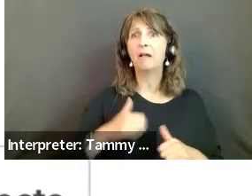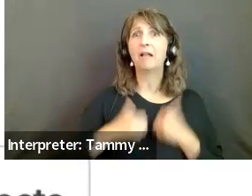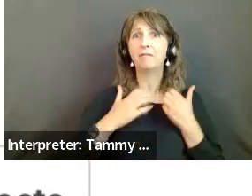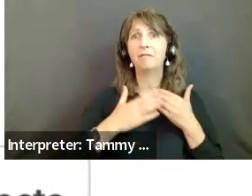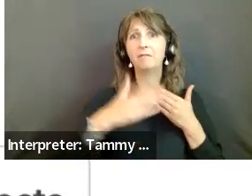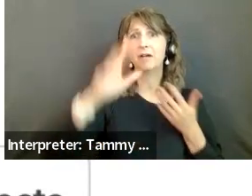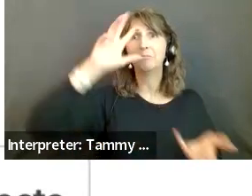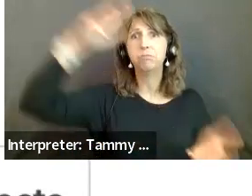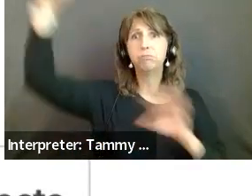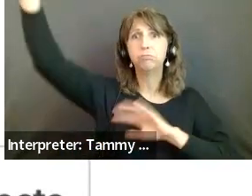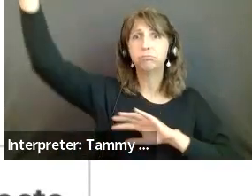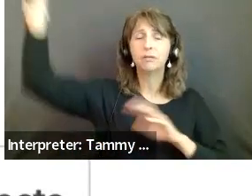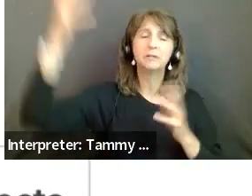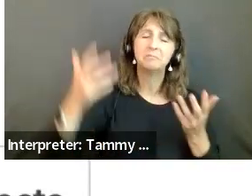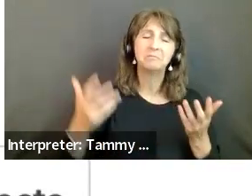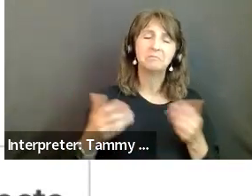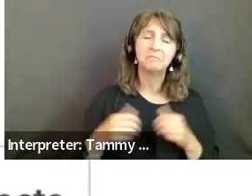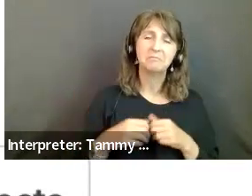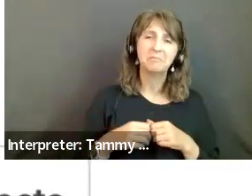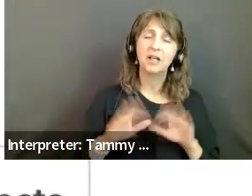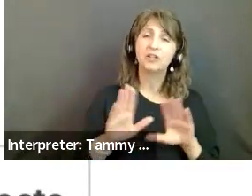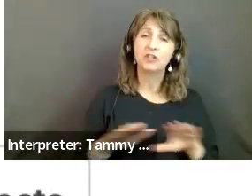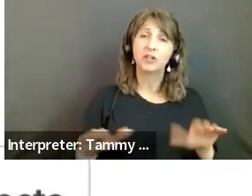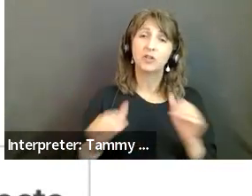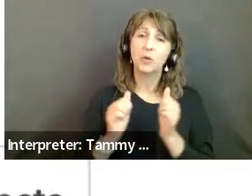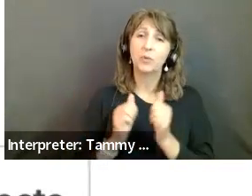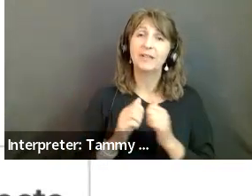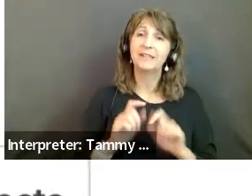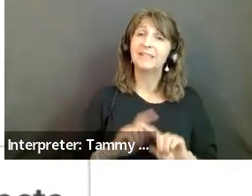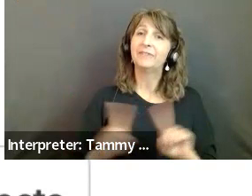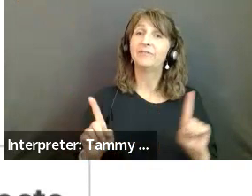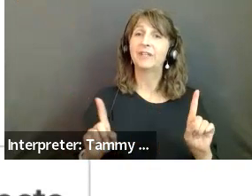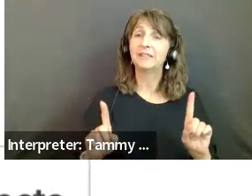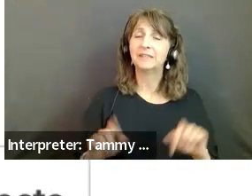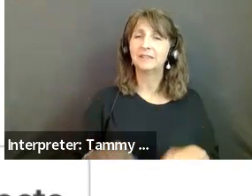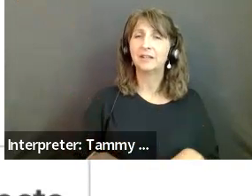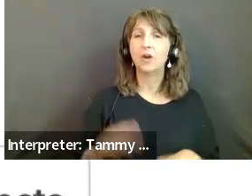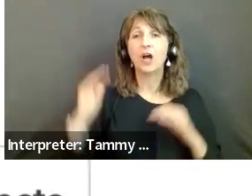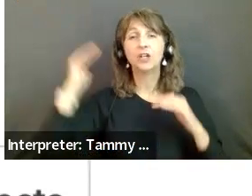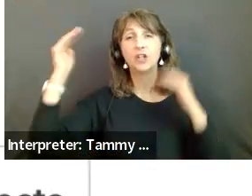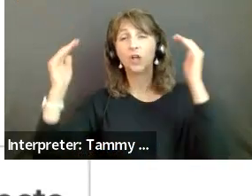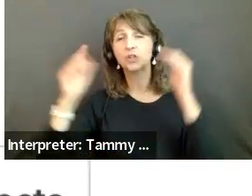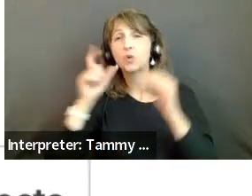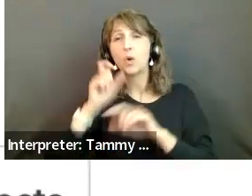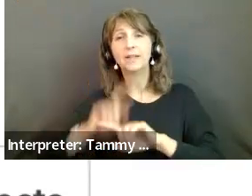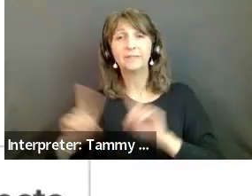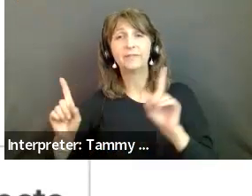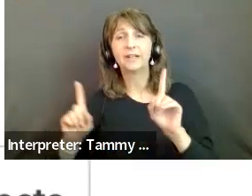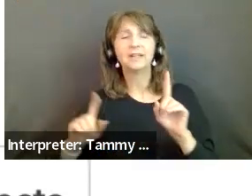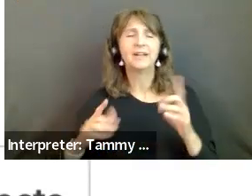Right. And that it's, children with differences, adults with differences, it's just a different way of